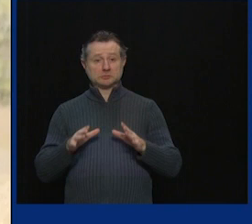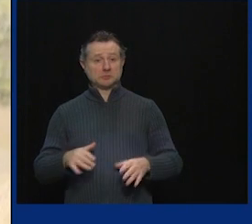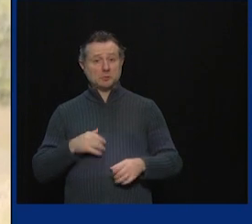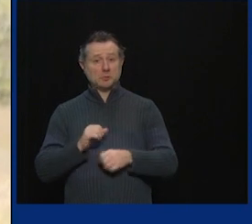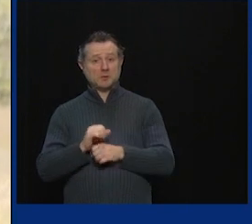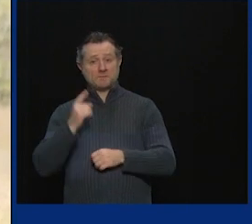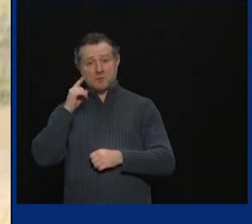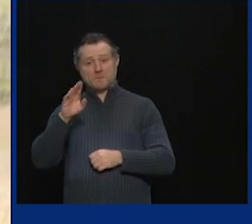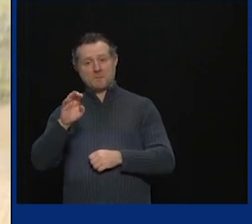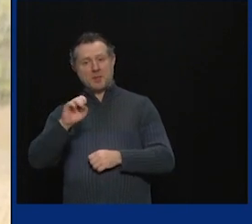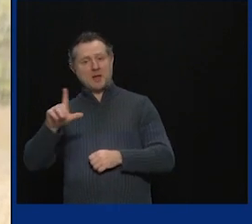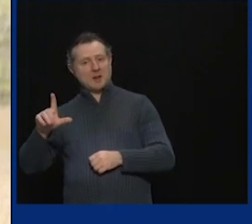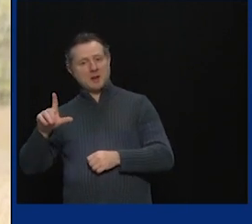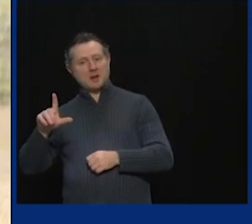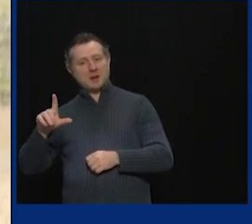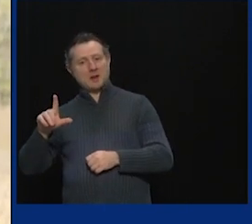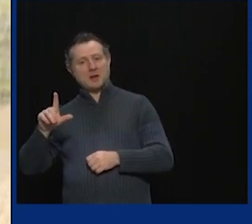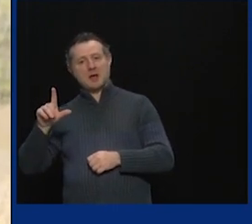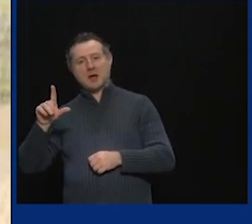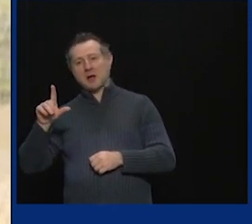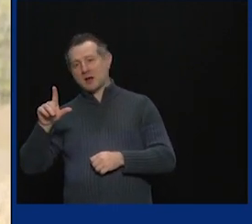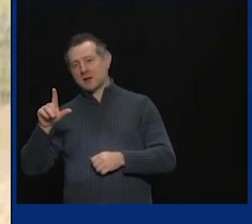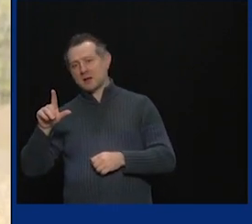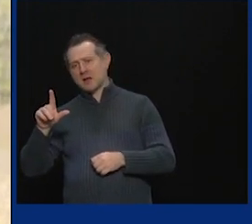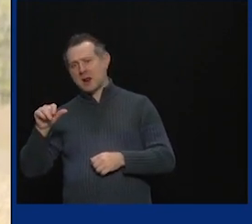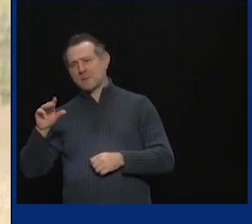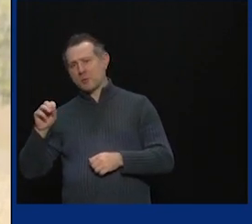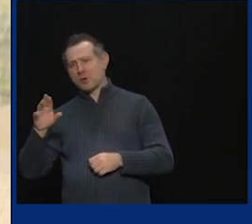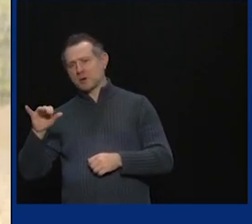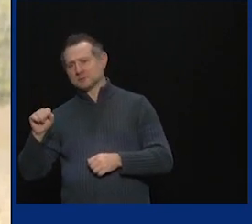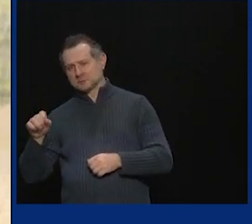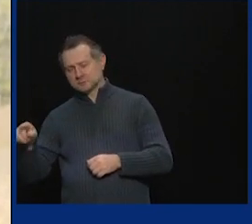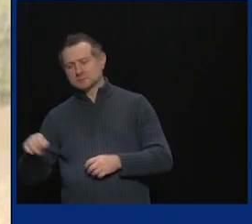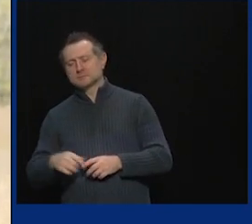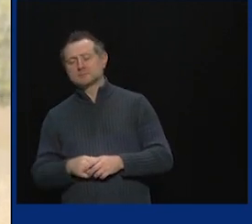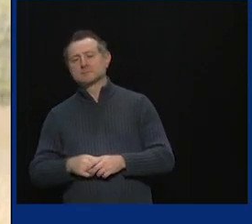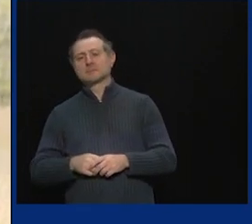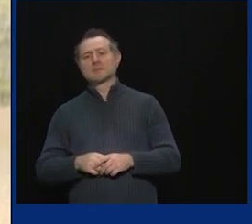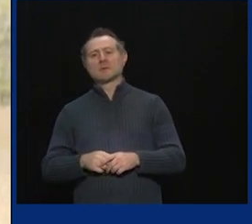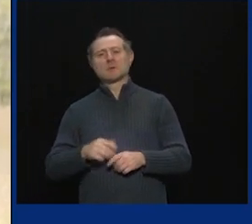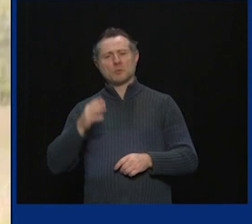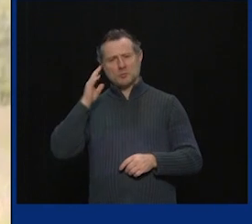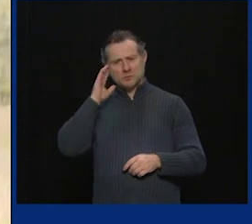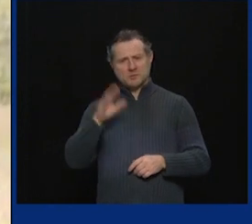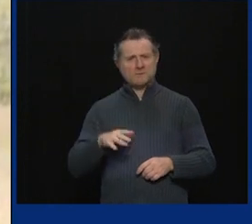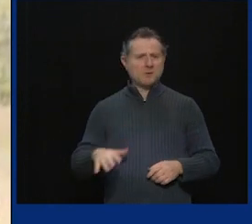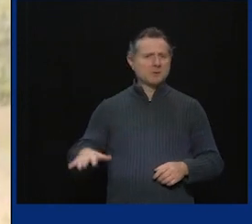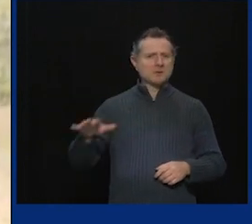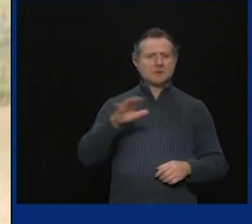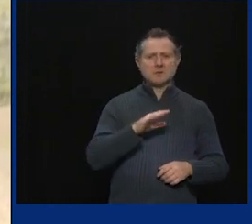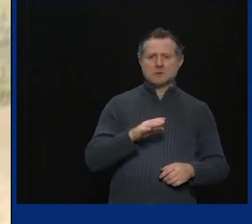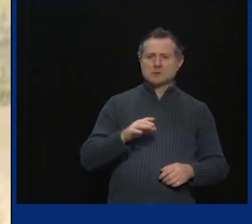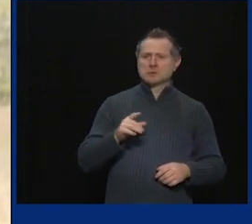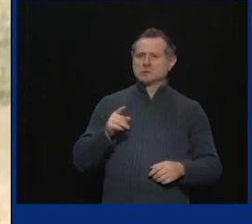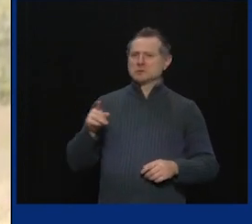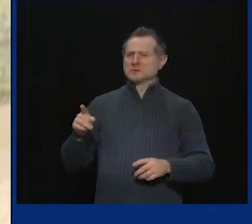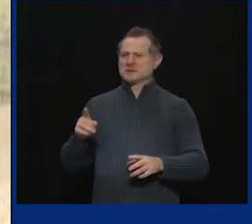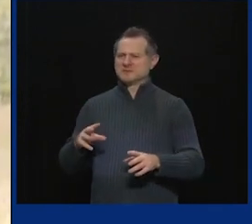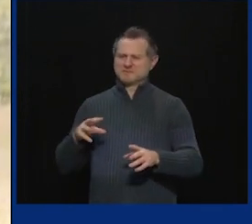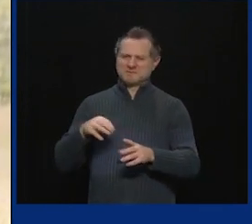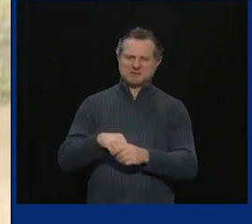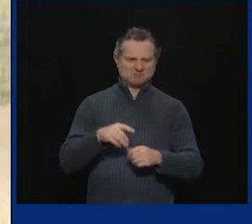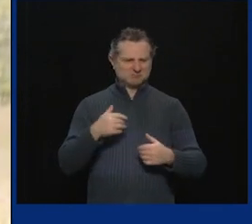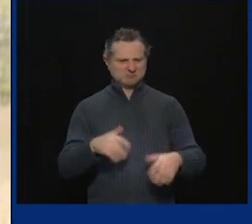stakeholders have a place to play to success. Shareholders, customers, employees, and your local